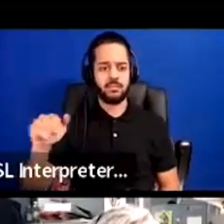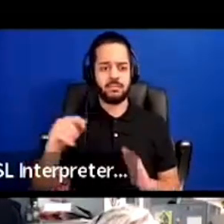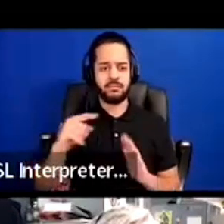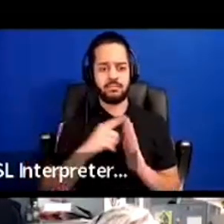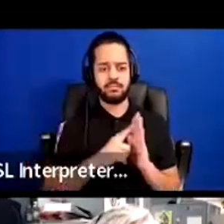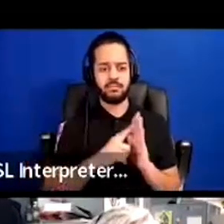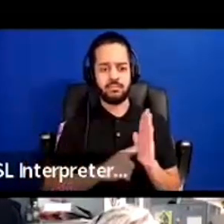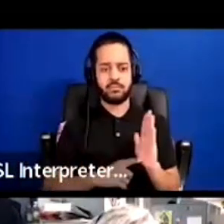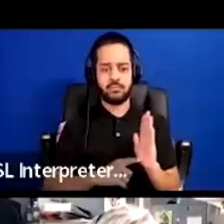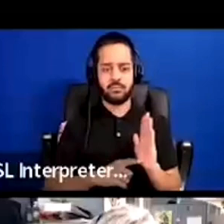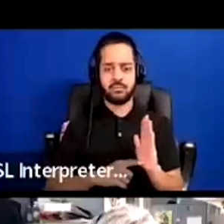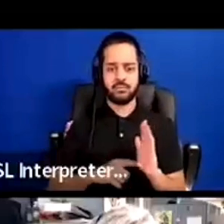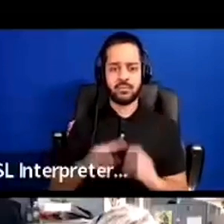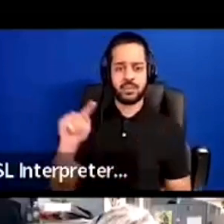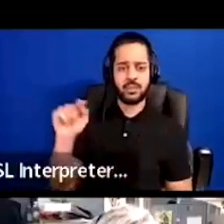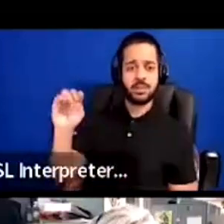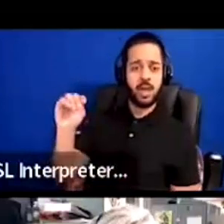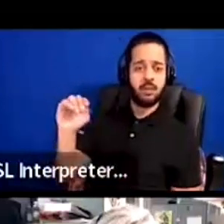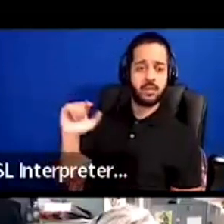Tom, I think you should speak for us.